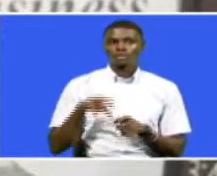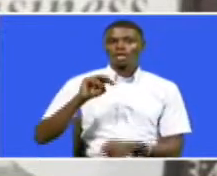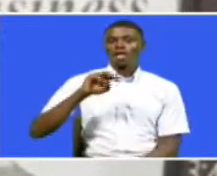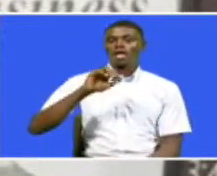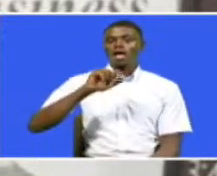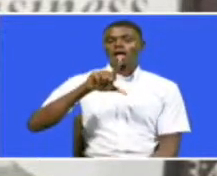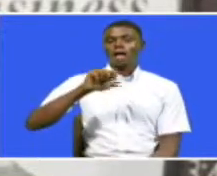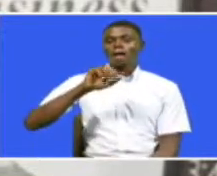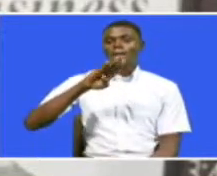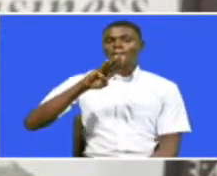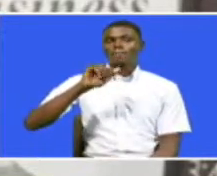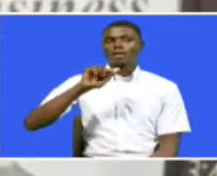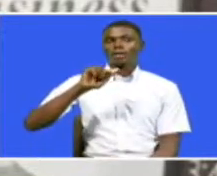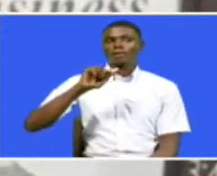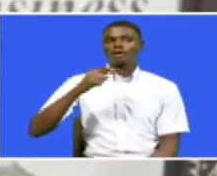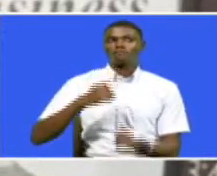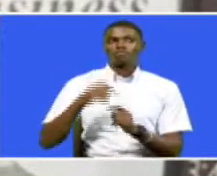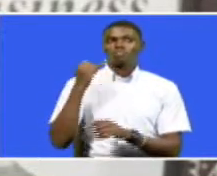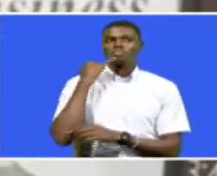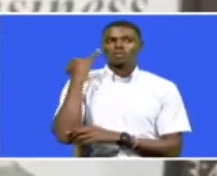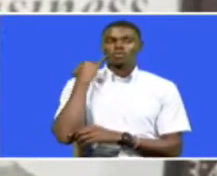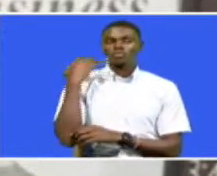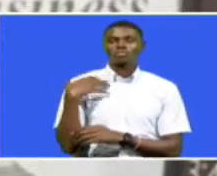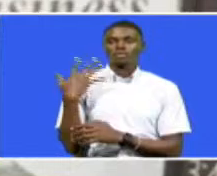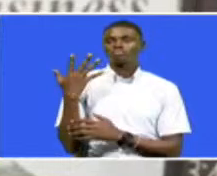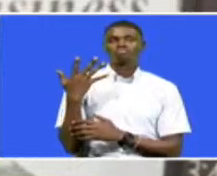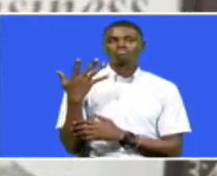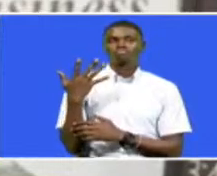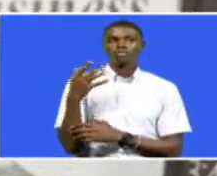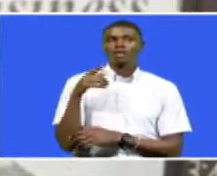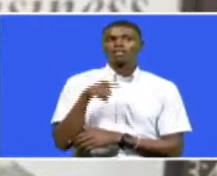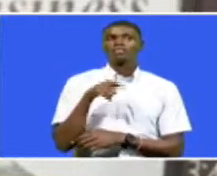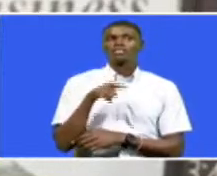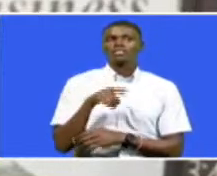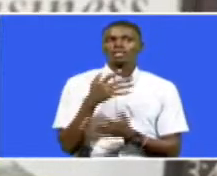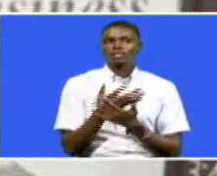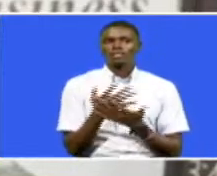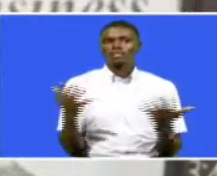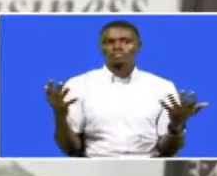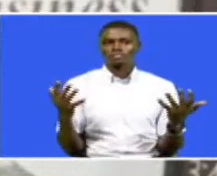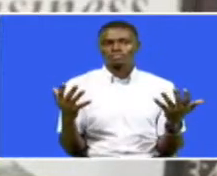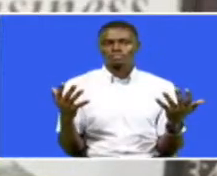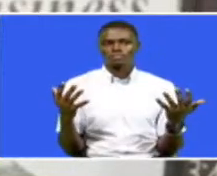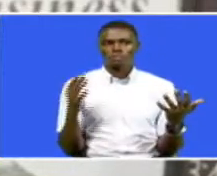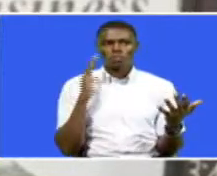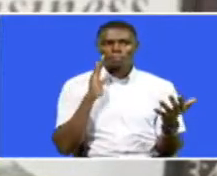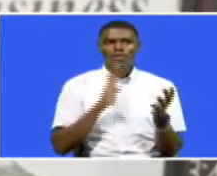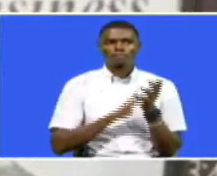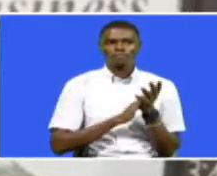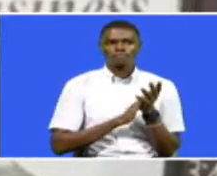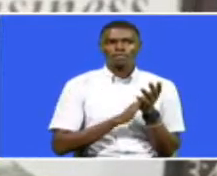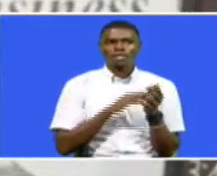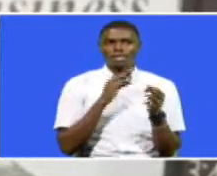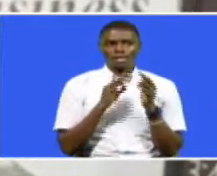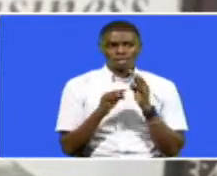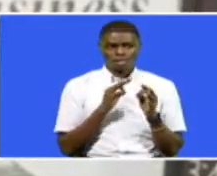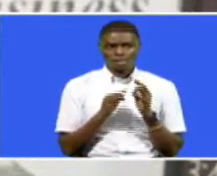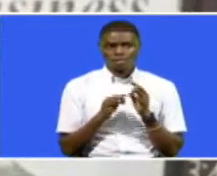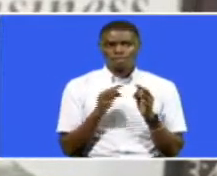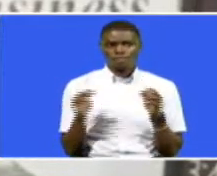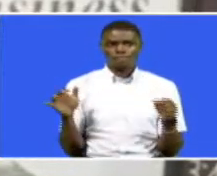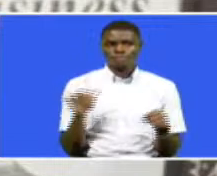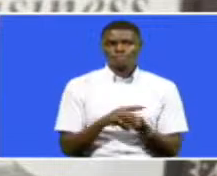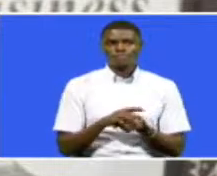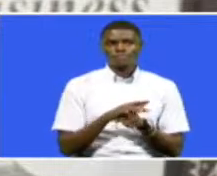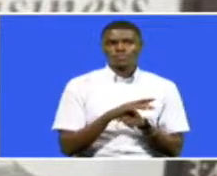Malaba from Nakuru and so on. So these are good things, and we believe that if they are